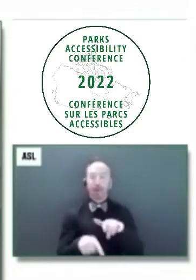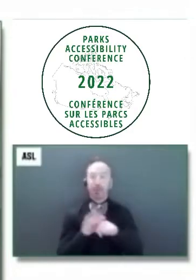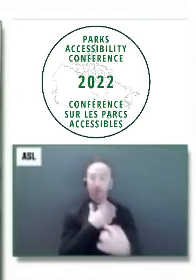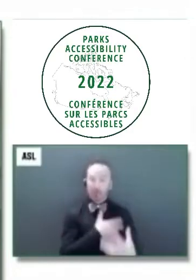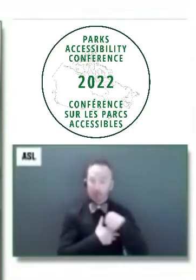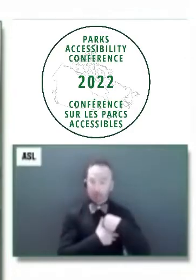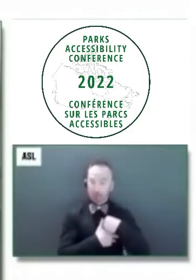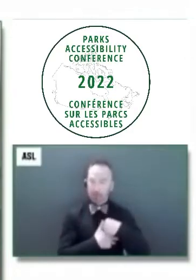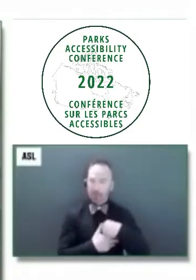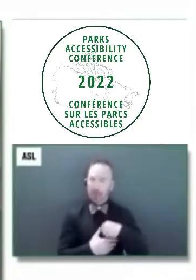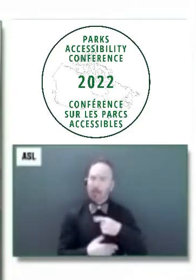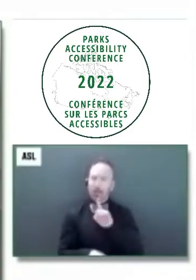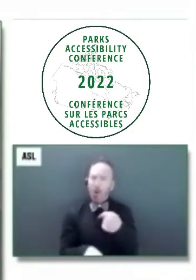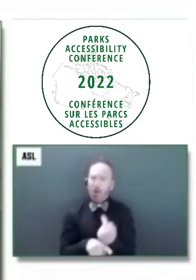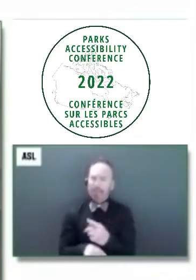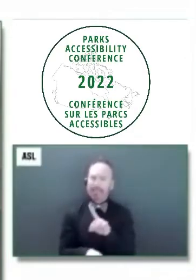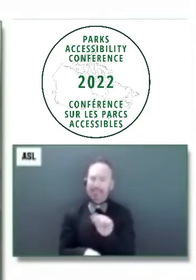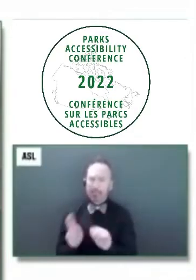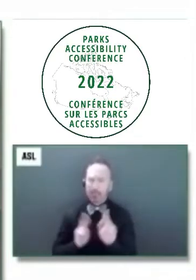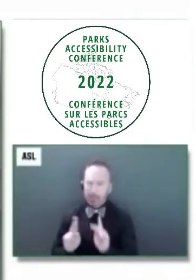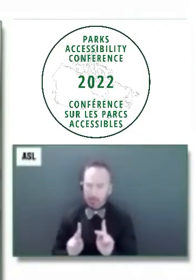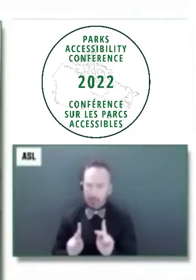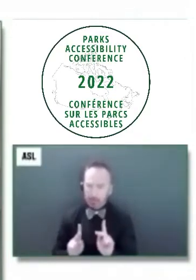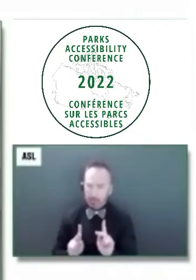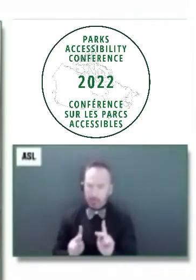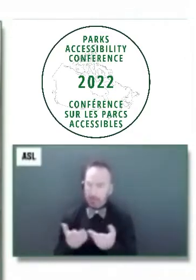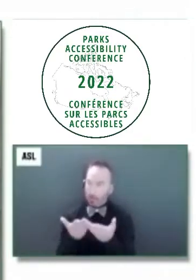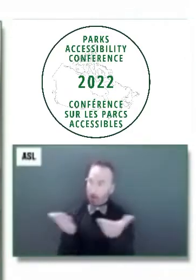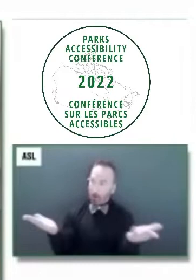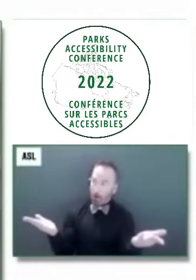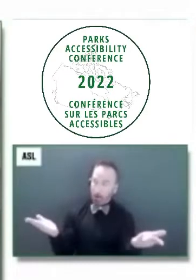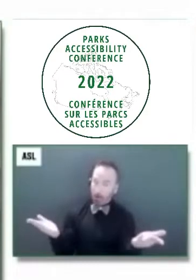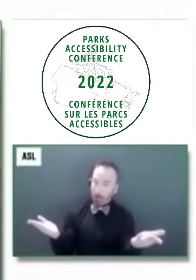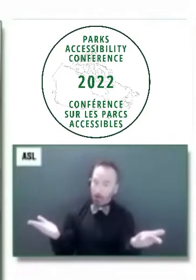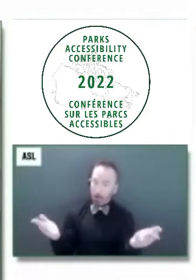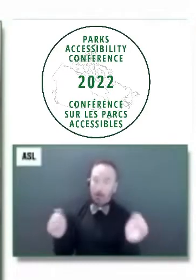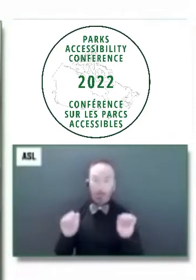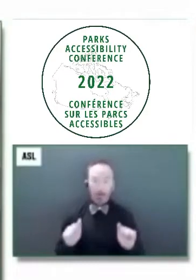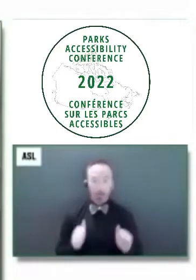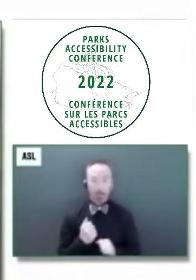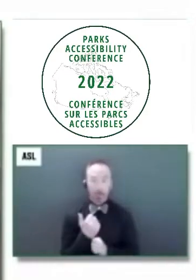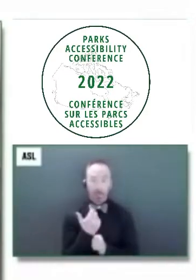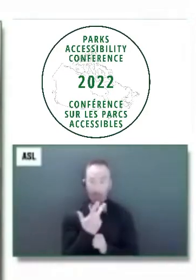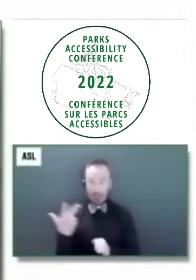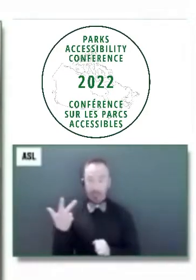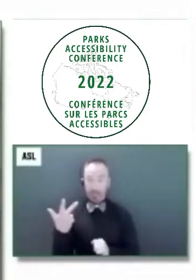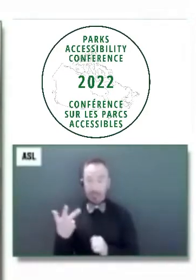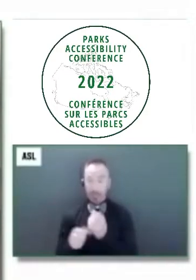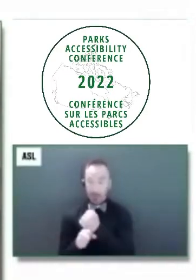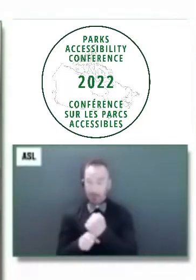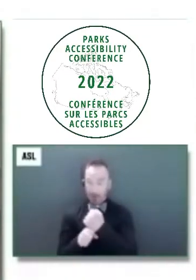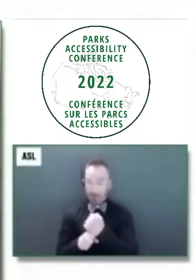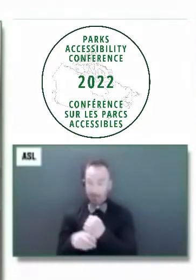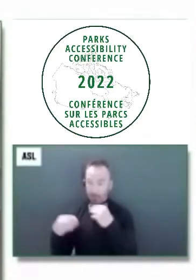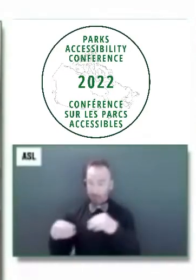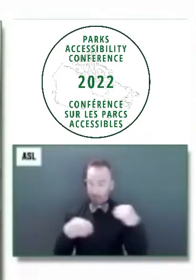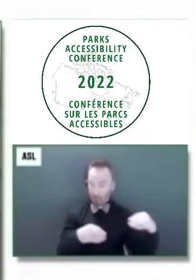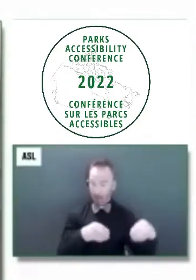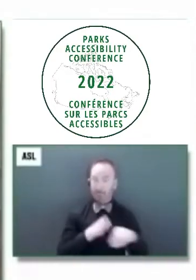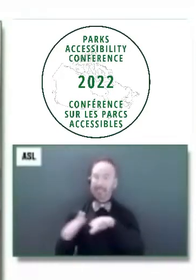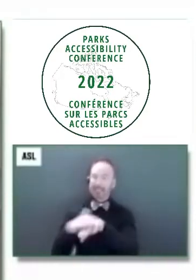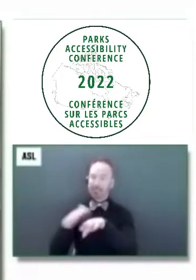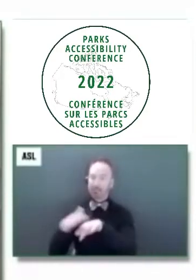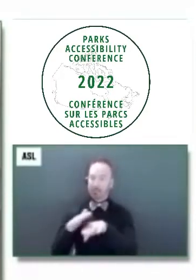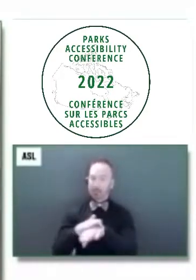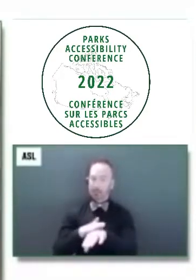everyone. We may argue that all three coffee shops were accessible to me as a person with a seeing disability. However, they were not all accessible